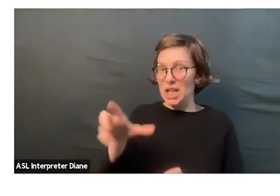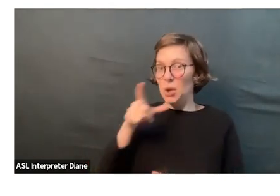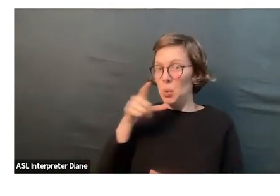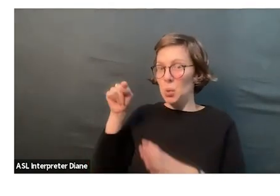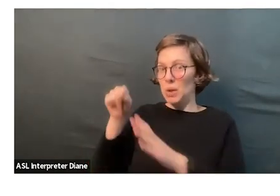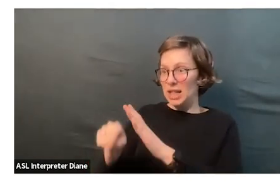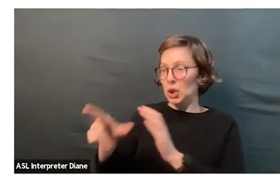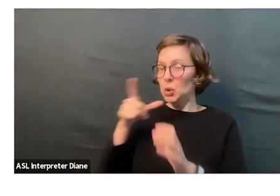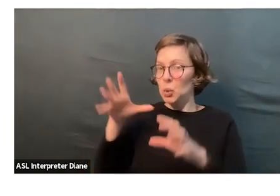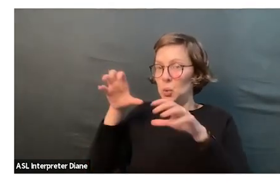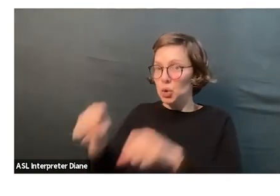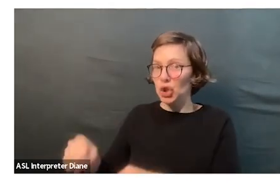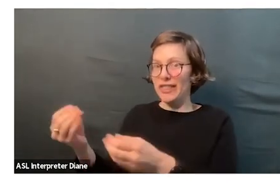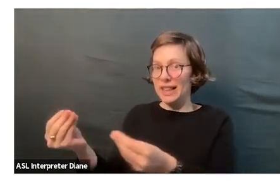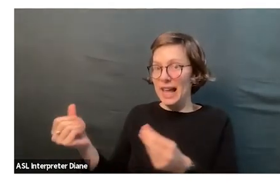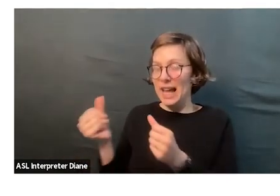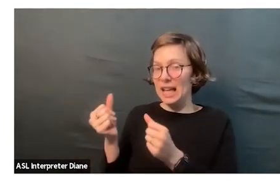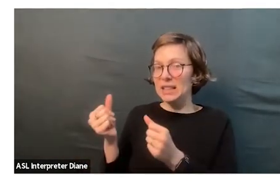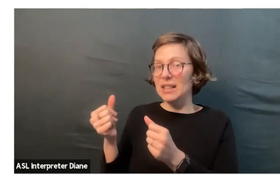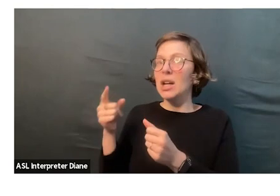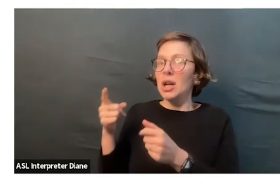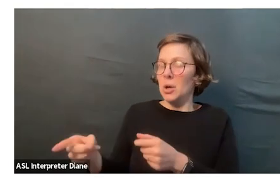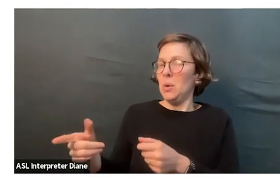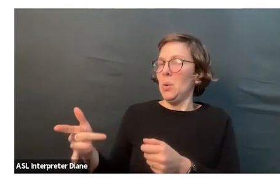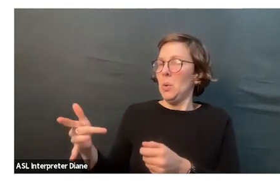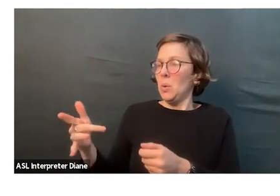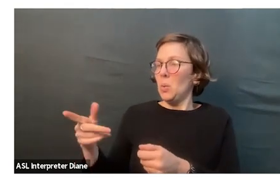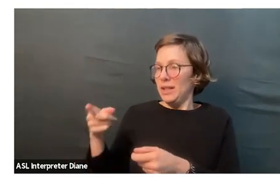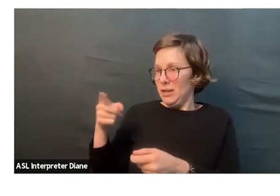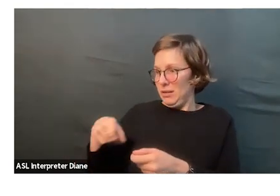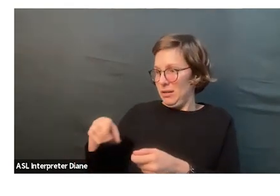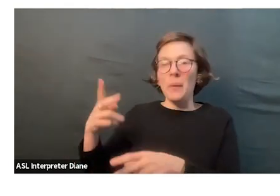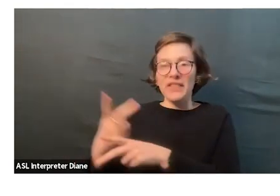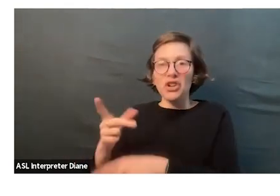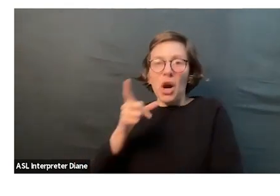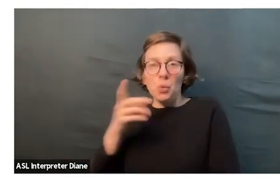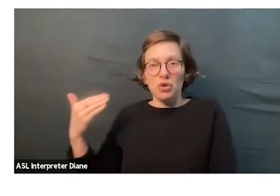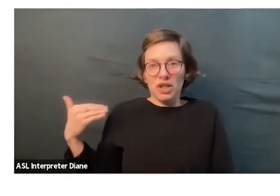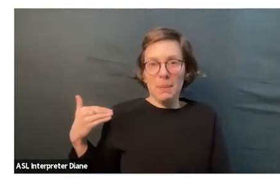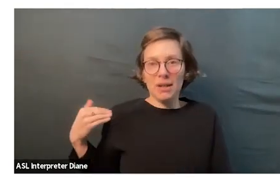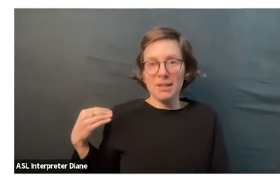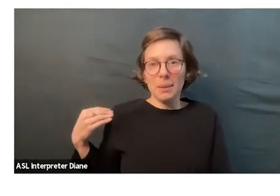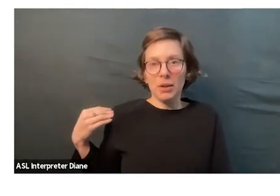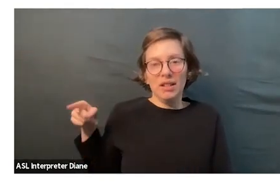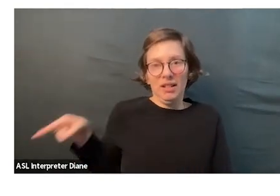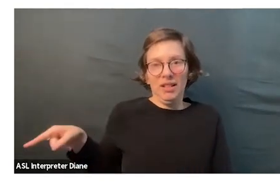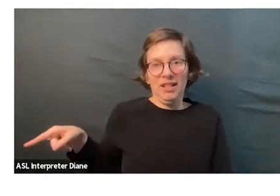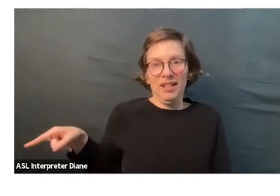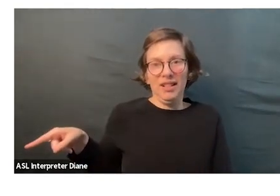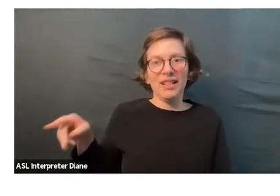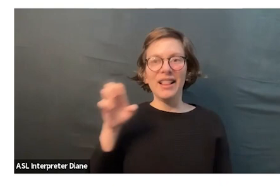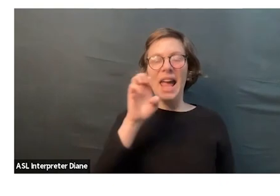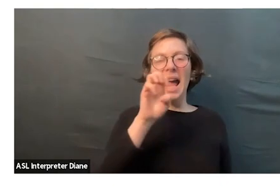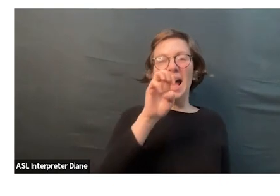celebrities as having built an empire, or just the idea of an empire as a very positive achievement. So that's